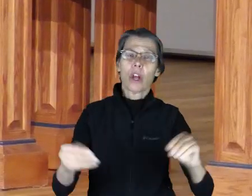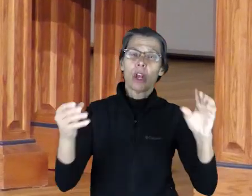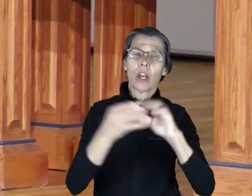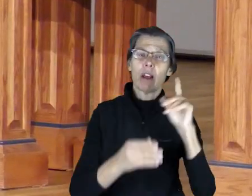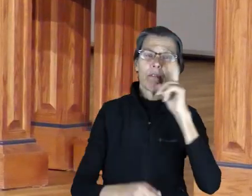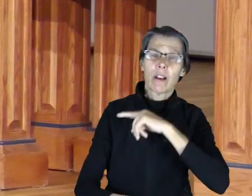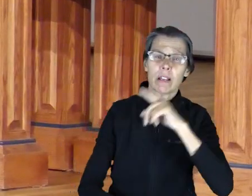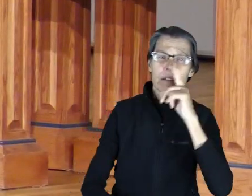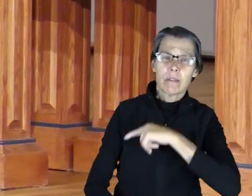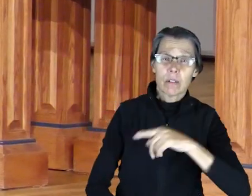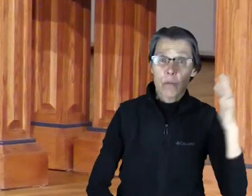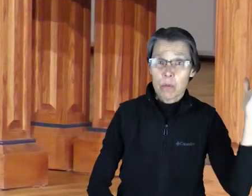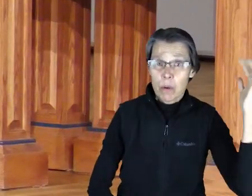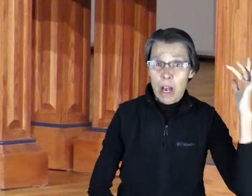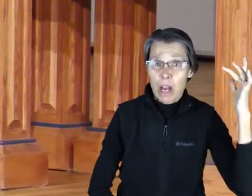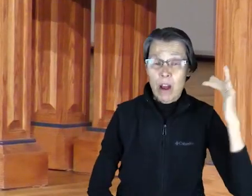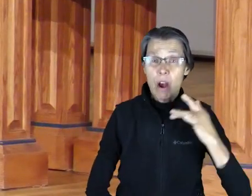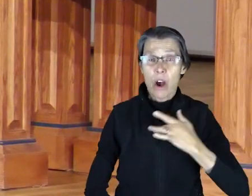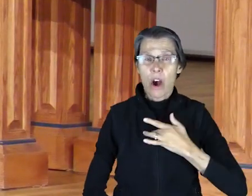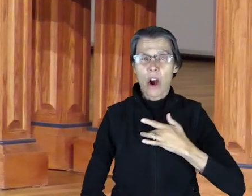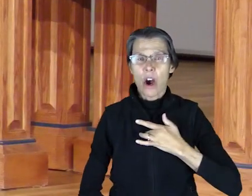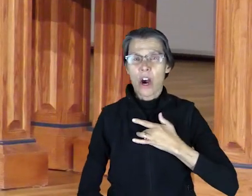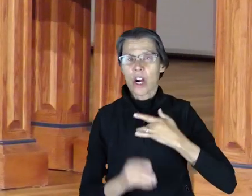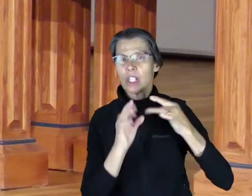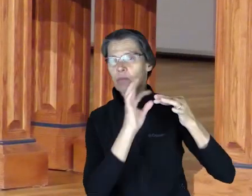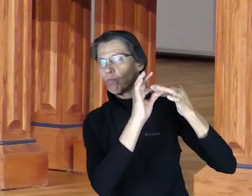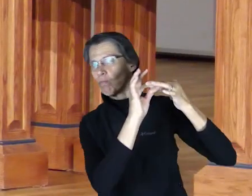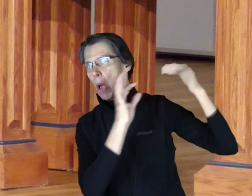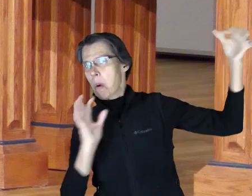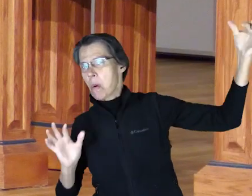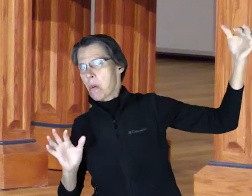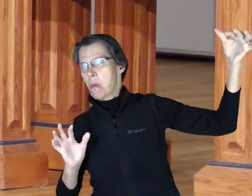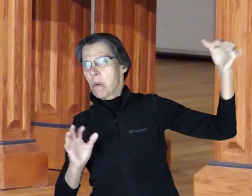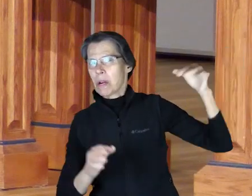And that is in vain, because their hearts are far from me.